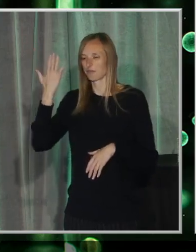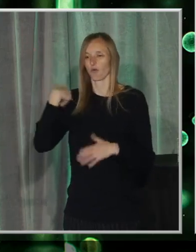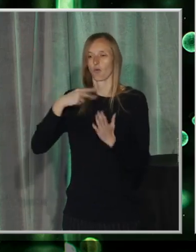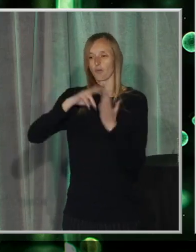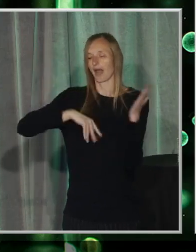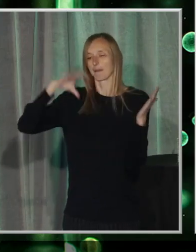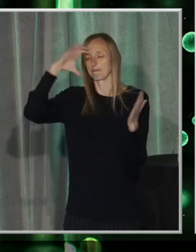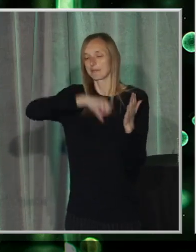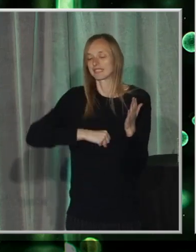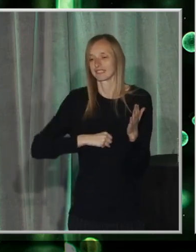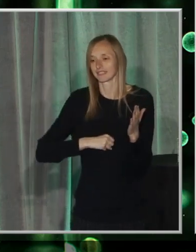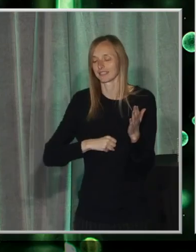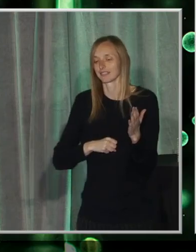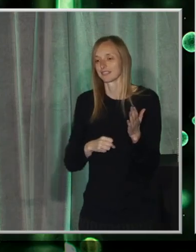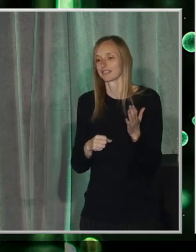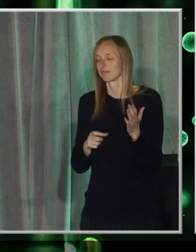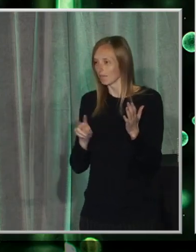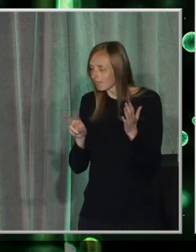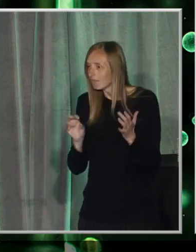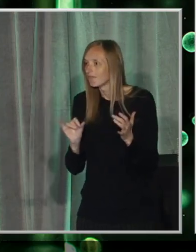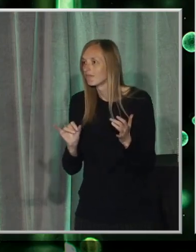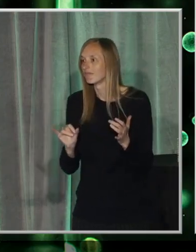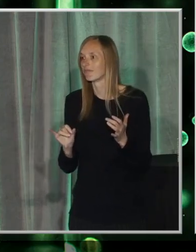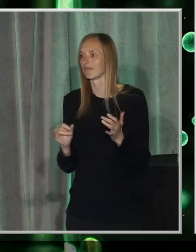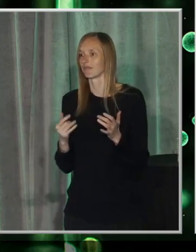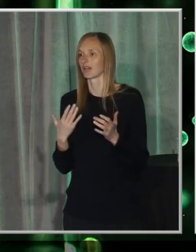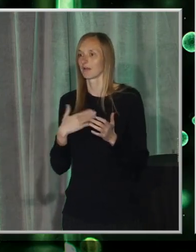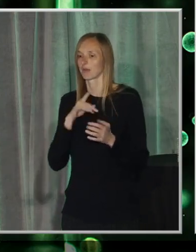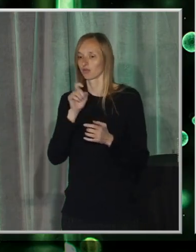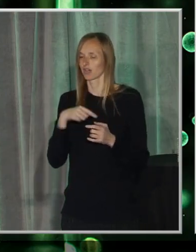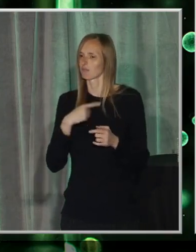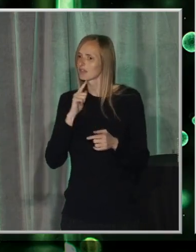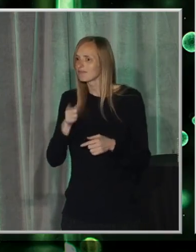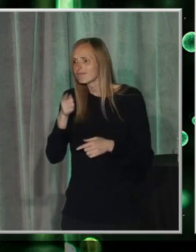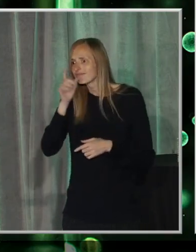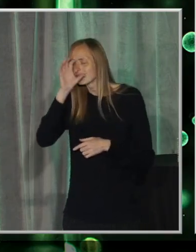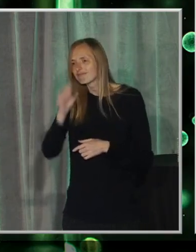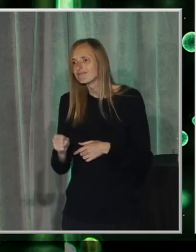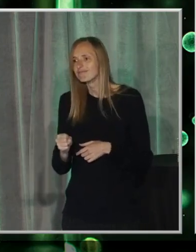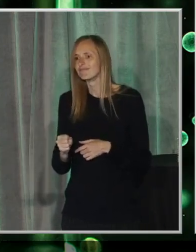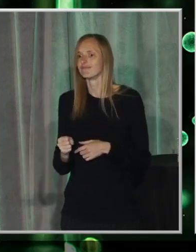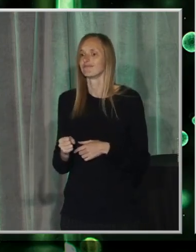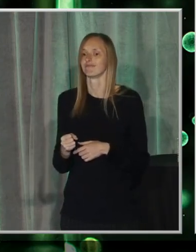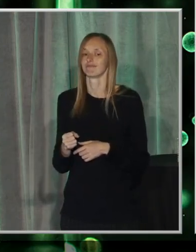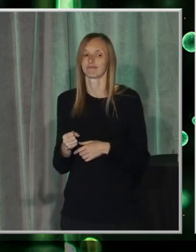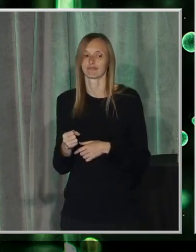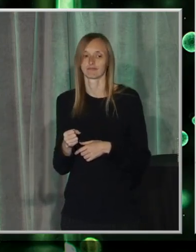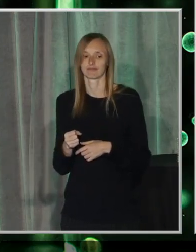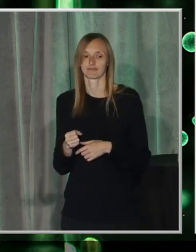important in that. My question is, because I'm really intrigued about this, is how do you deal with